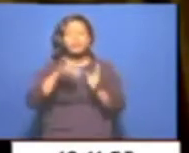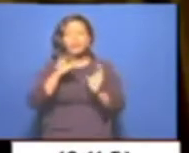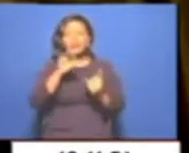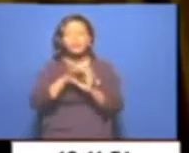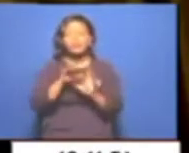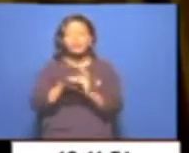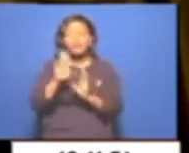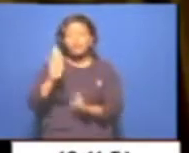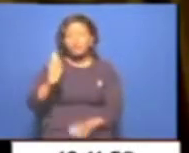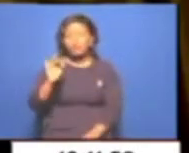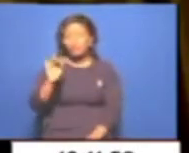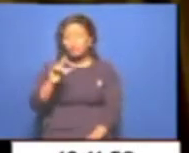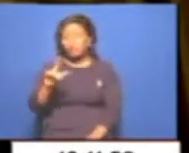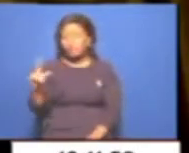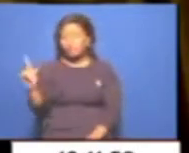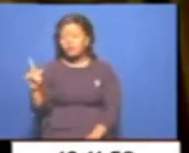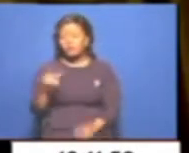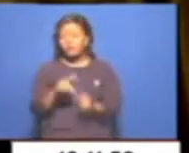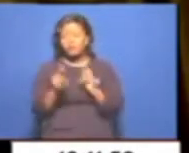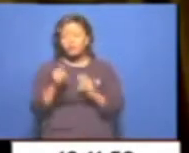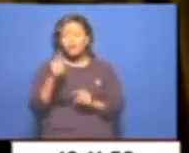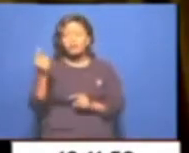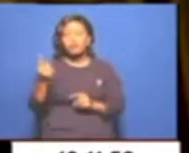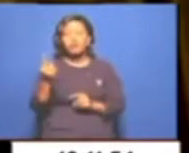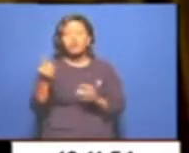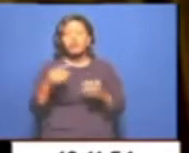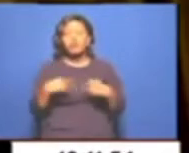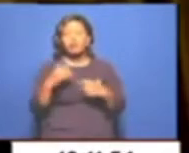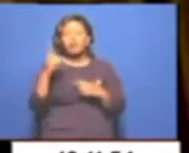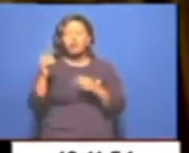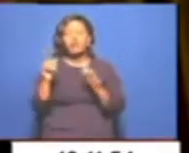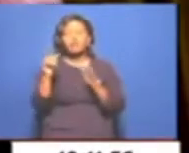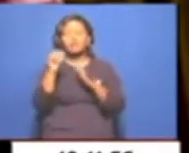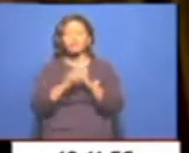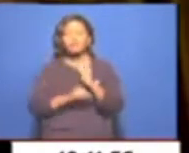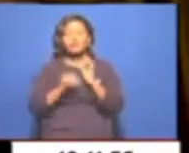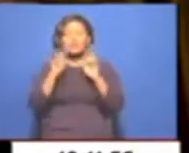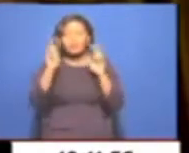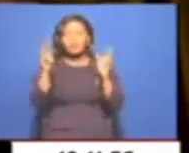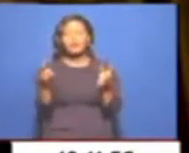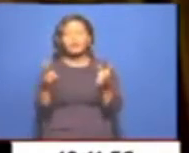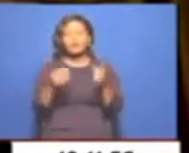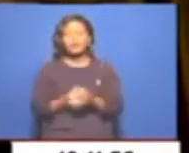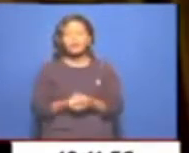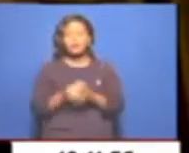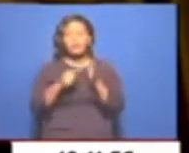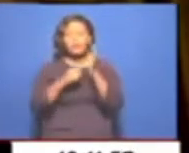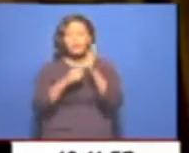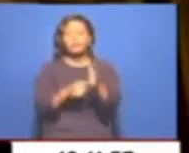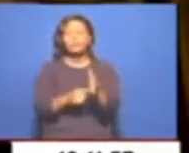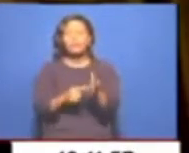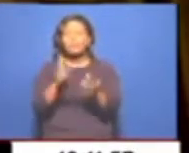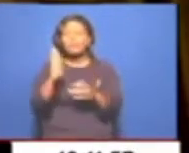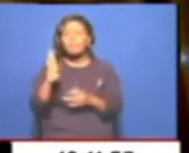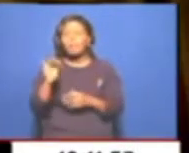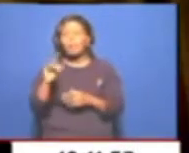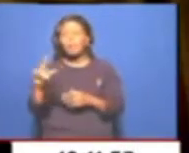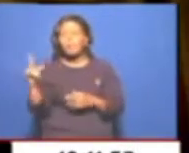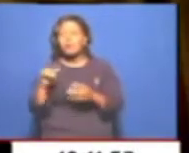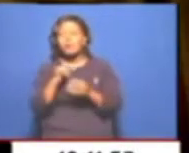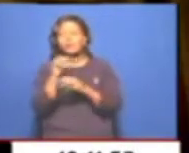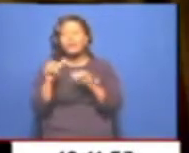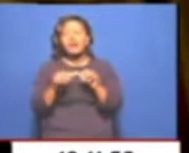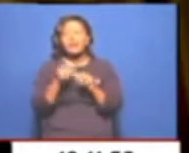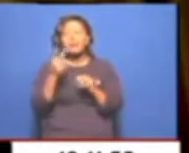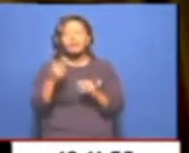that bill can only contain one subject matter. So let's say, for example, it was a bill touching on Article 255, Clause